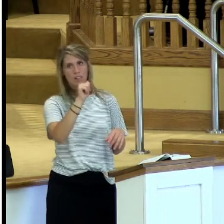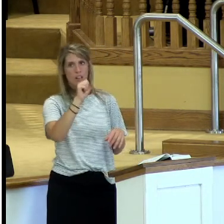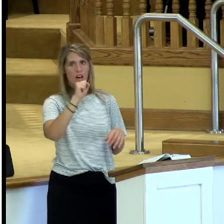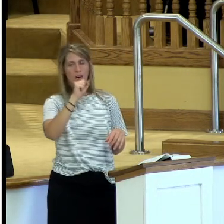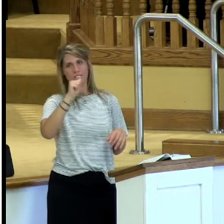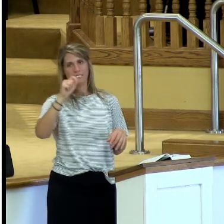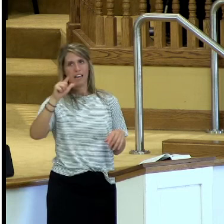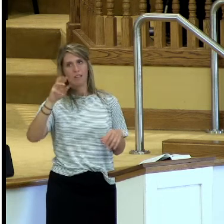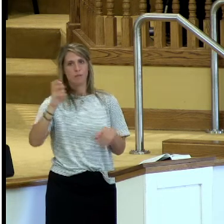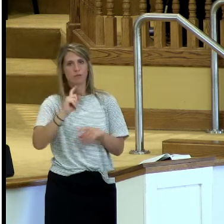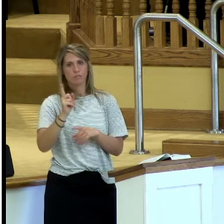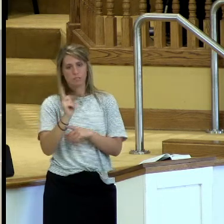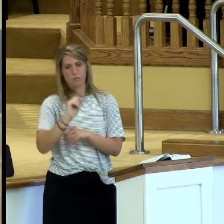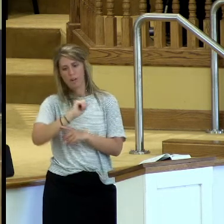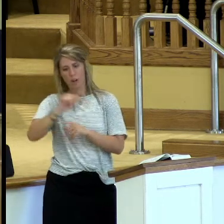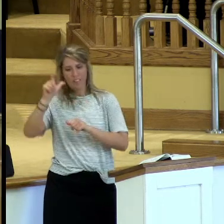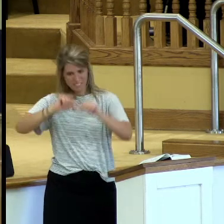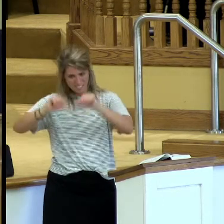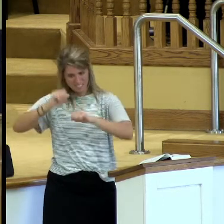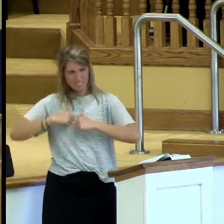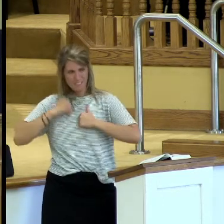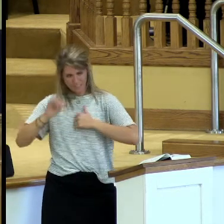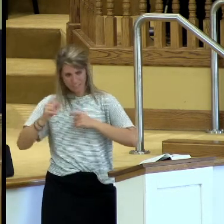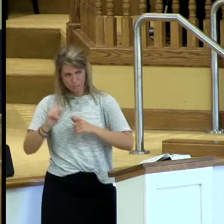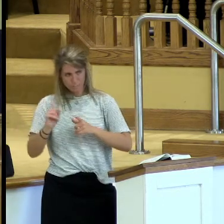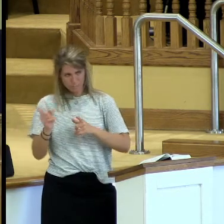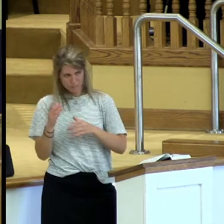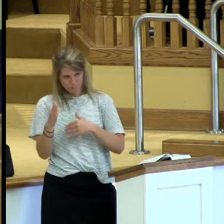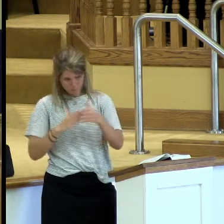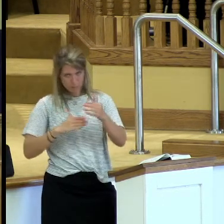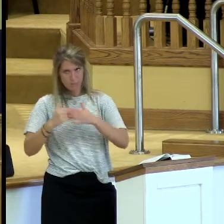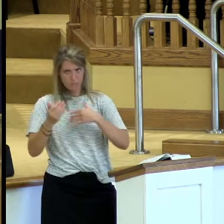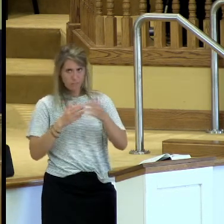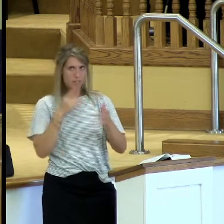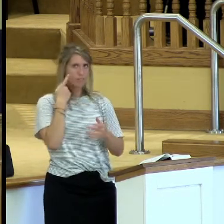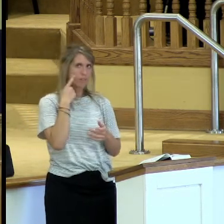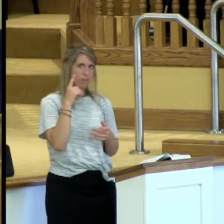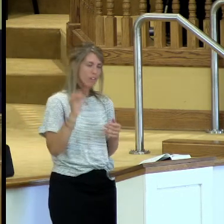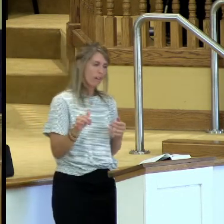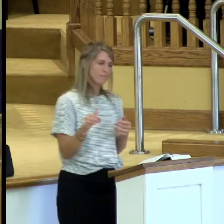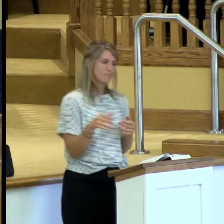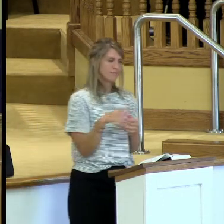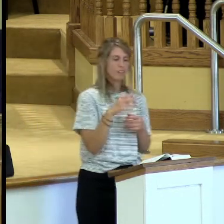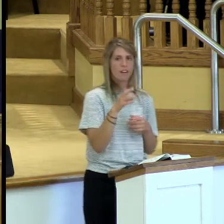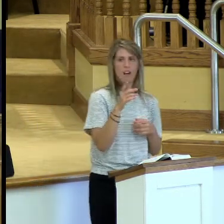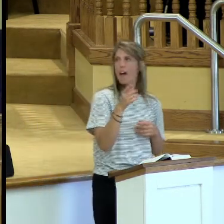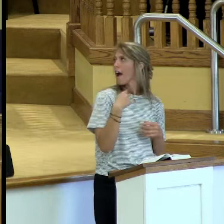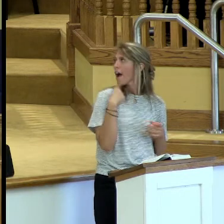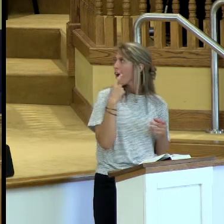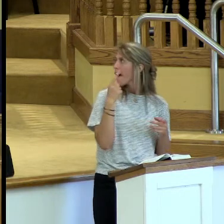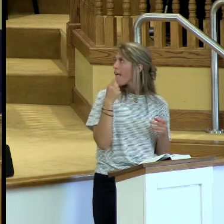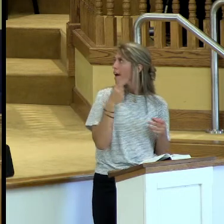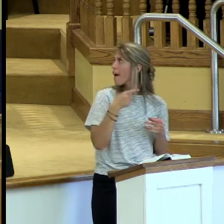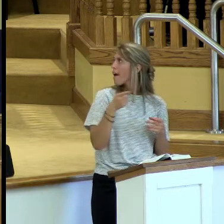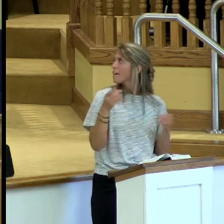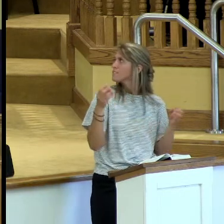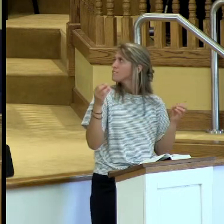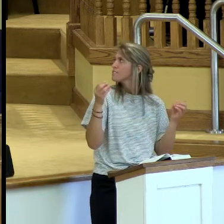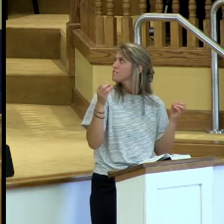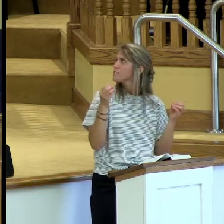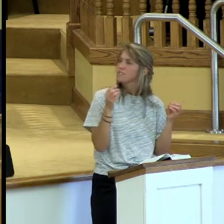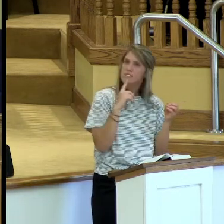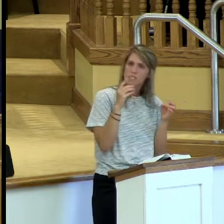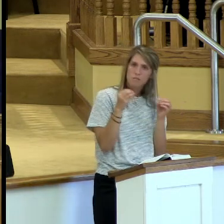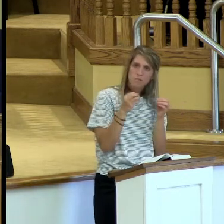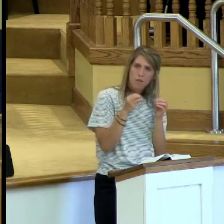scientists live. That's where they build them. Per square foot, I believe, and per capita, there are more doctorates than any other